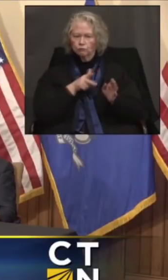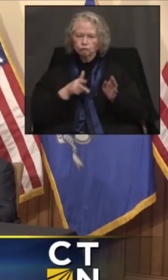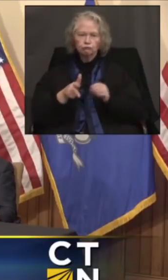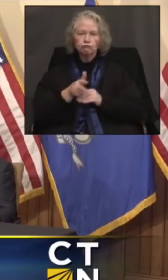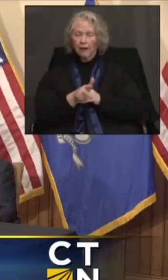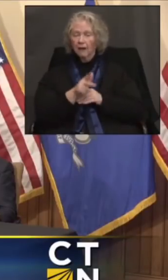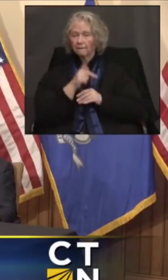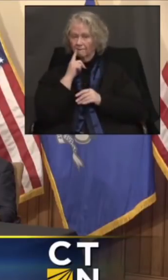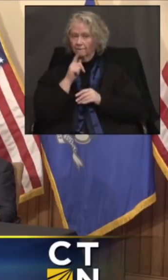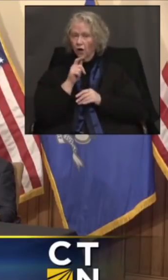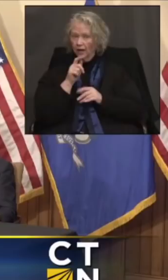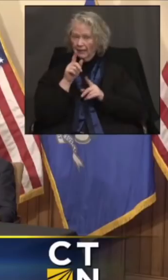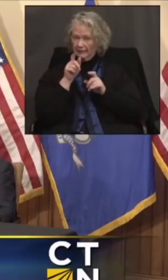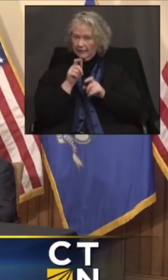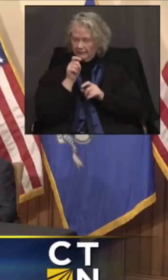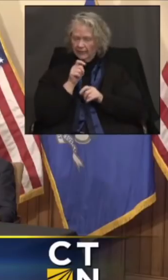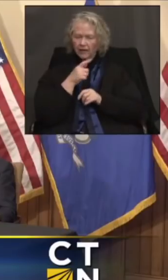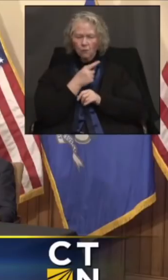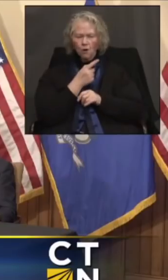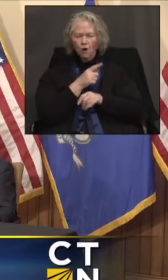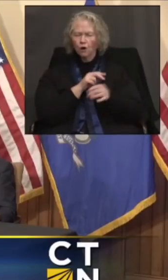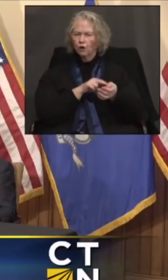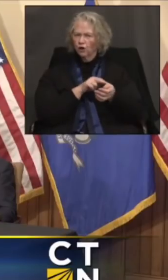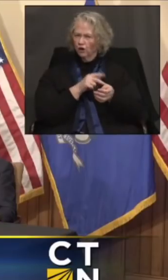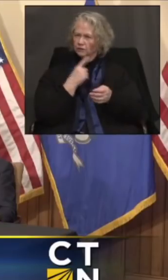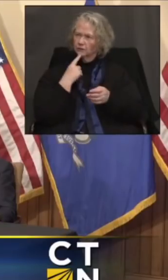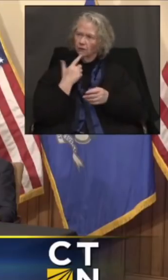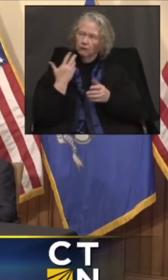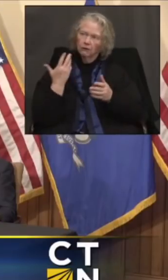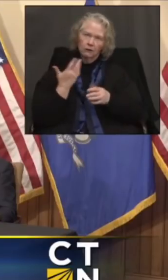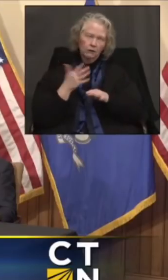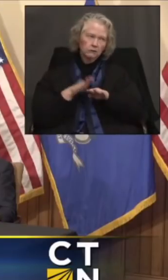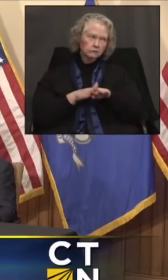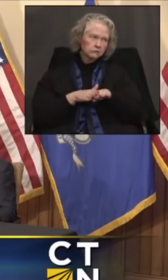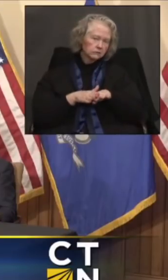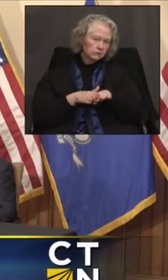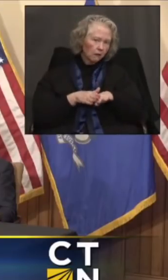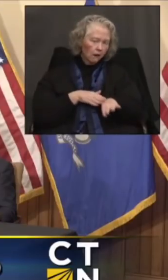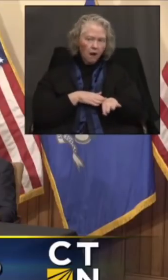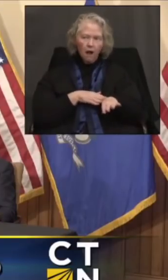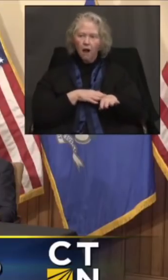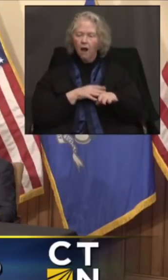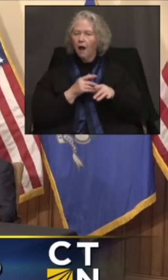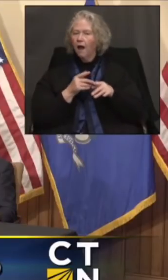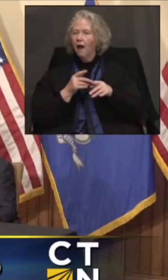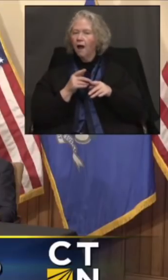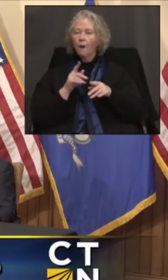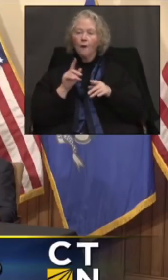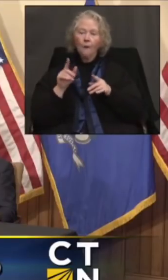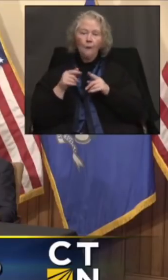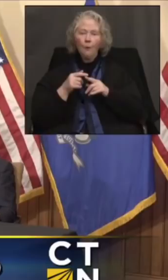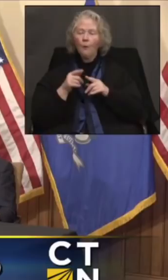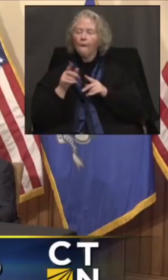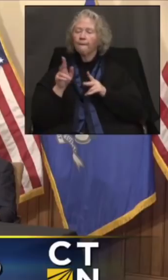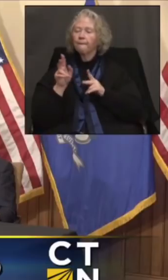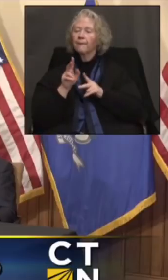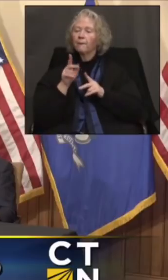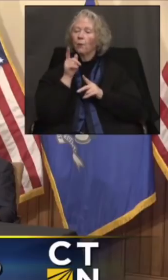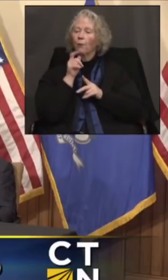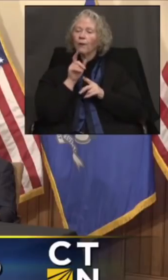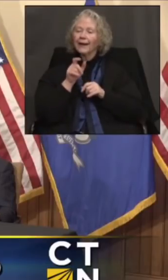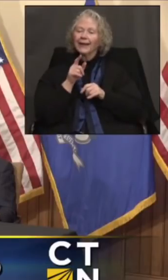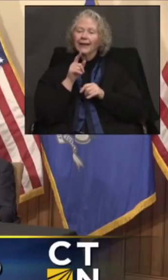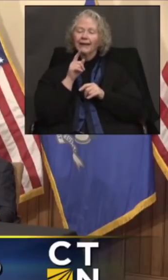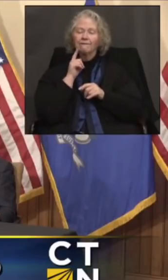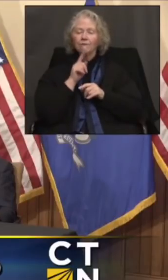today where one of the nurses told me that things were really slow, and except for people who need to get tested before a medical procedure,